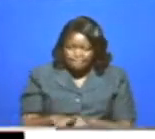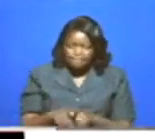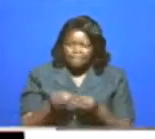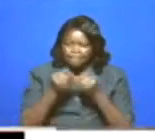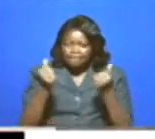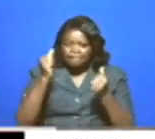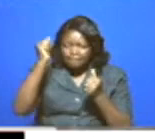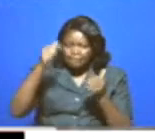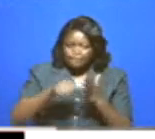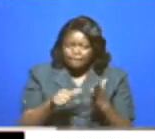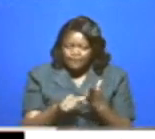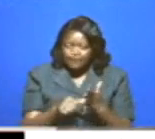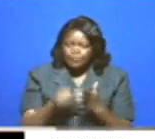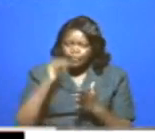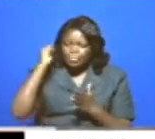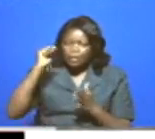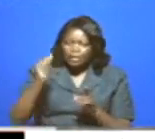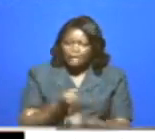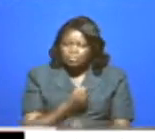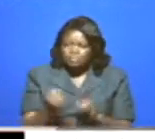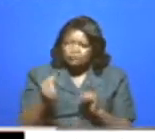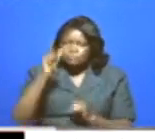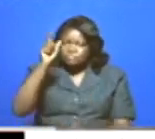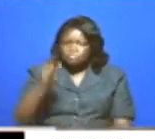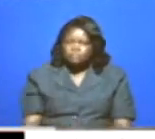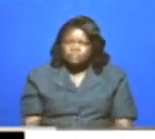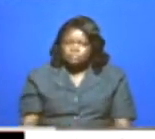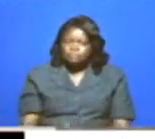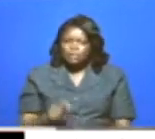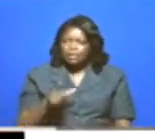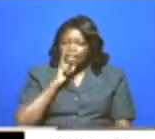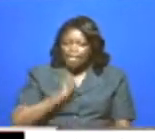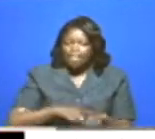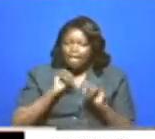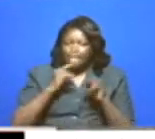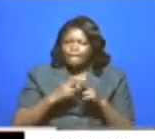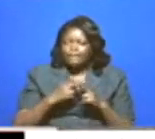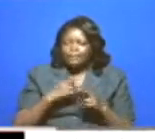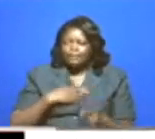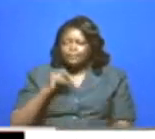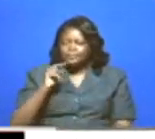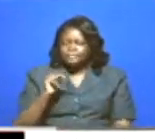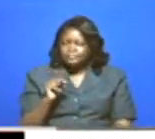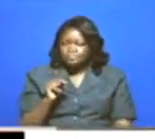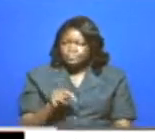problems of political violence in the region. For Lunchtime News, I'm Brian Muindi.